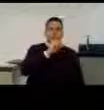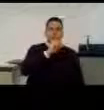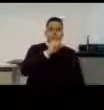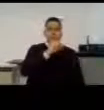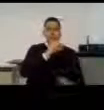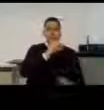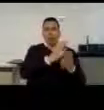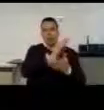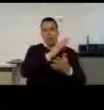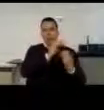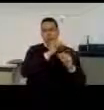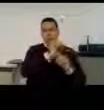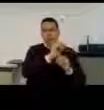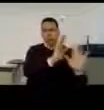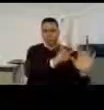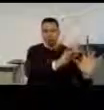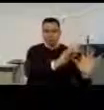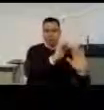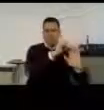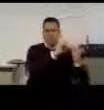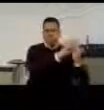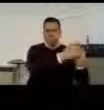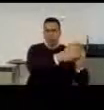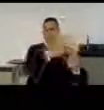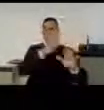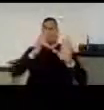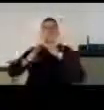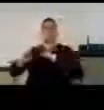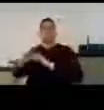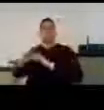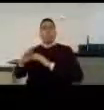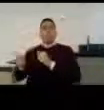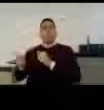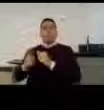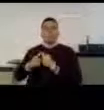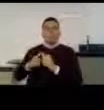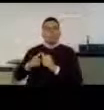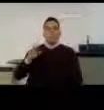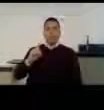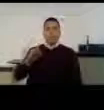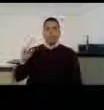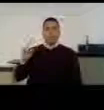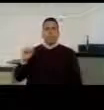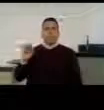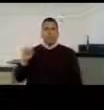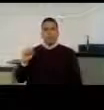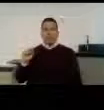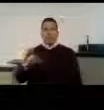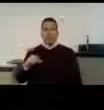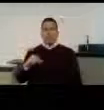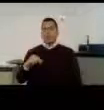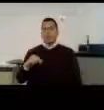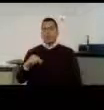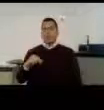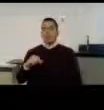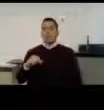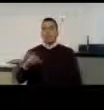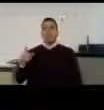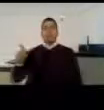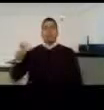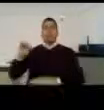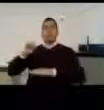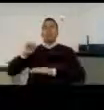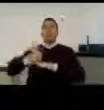Act. The name was changed a few years later, but it really was started to look deeply into disability. Really, it was about